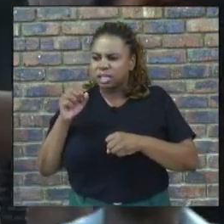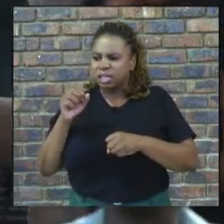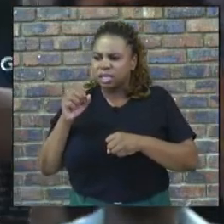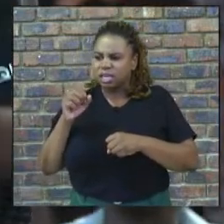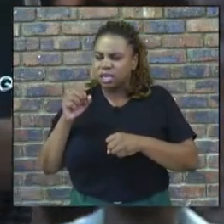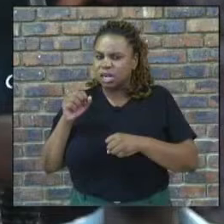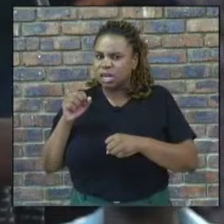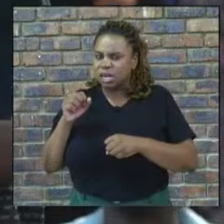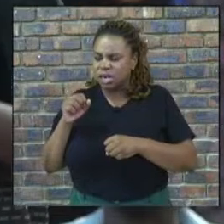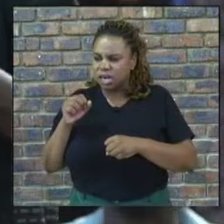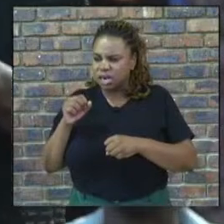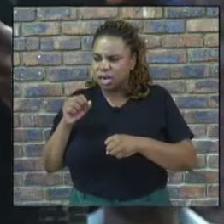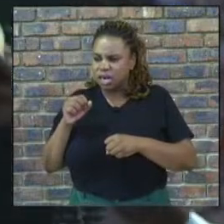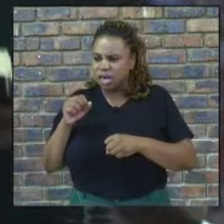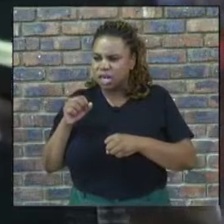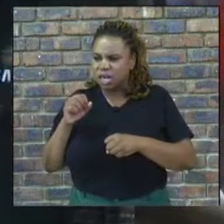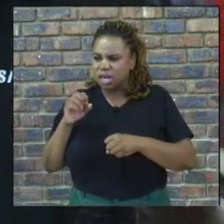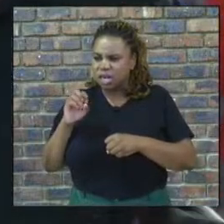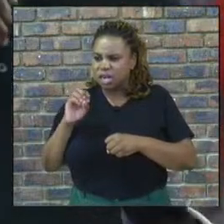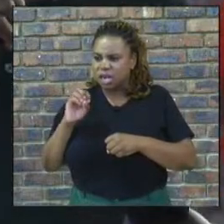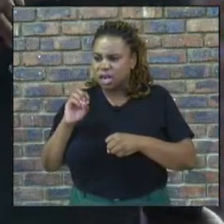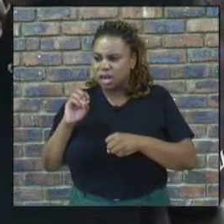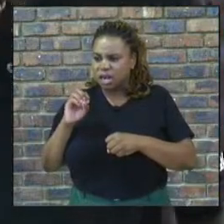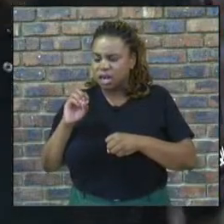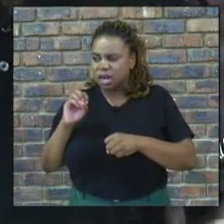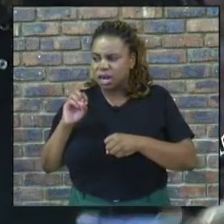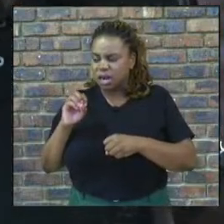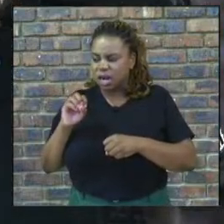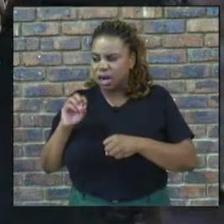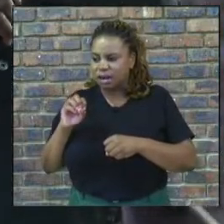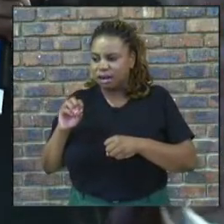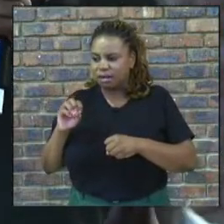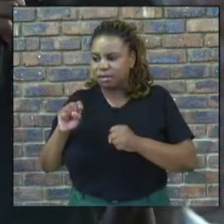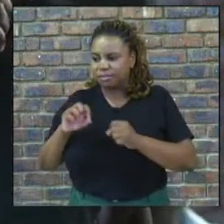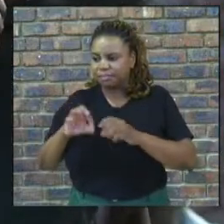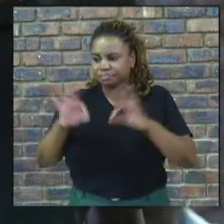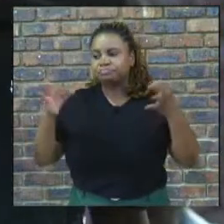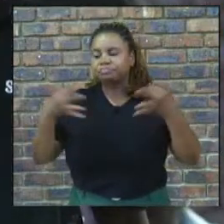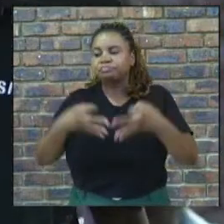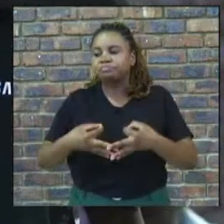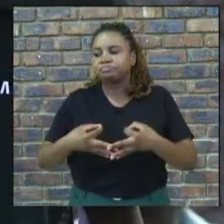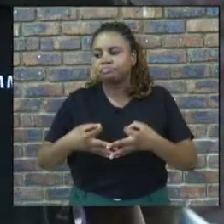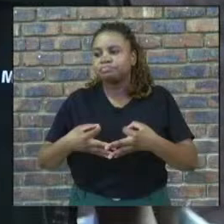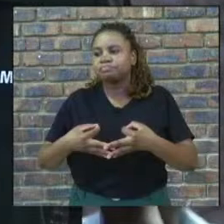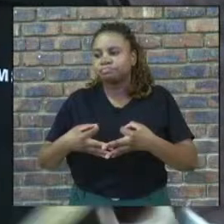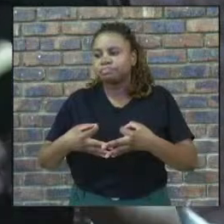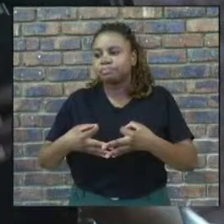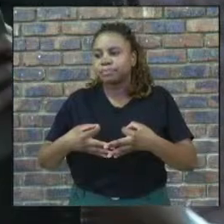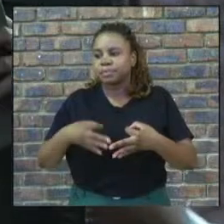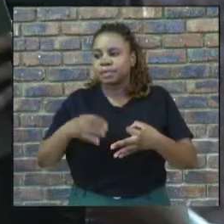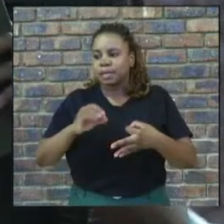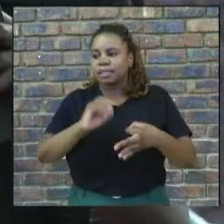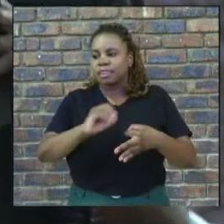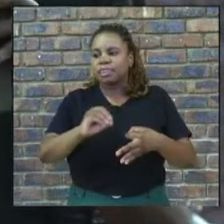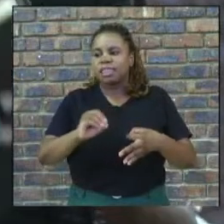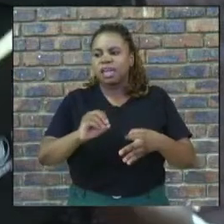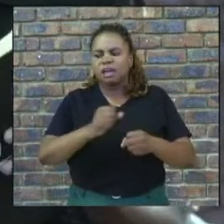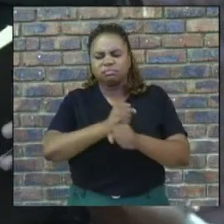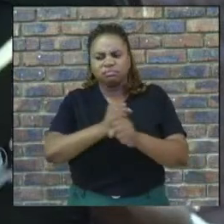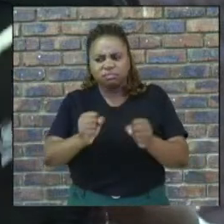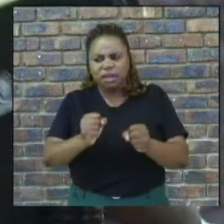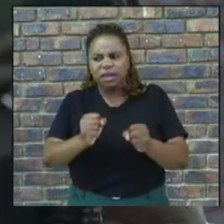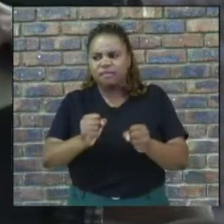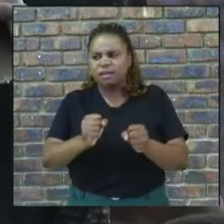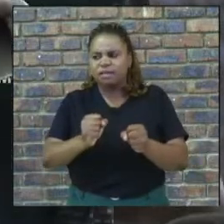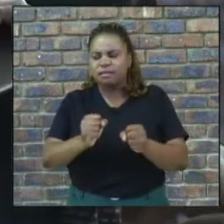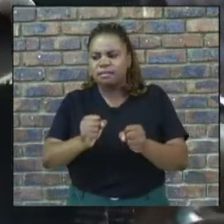imonitor, because most of the time nina nihlele ema officeini izinto ziyanakala on the ground. And then the issue ama spaza shop, I